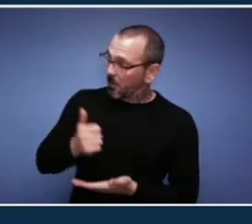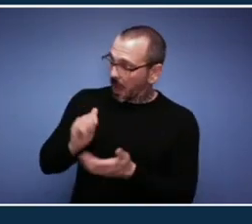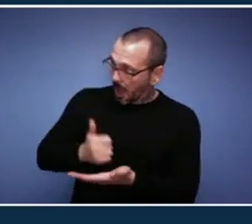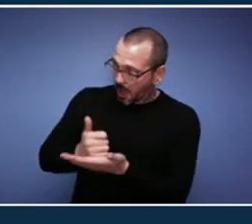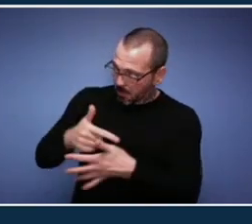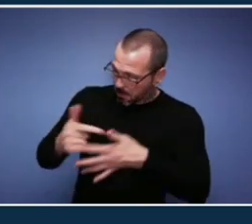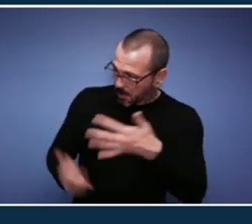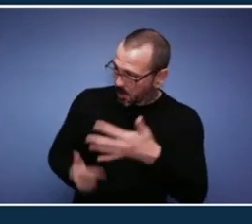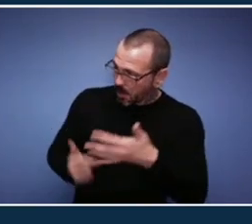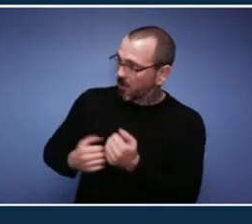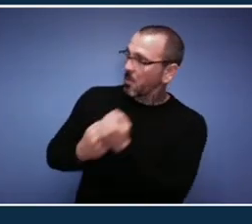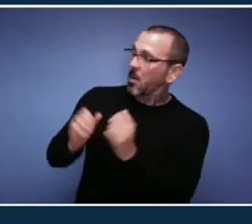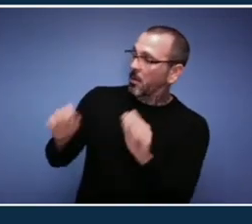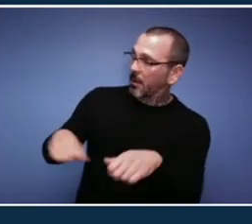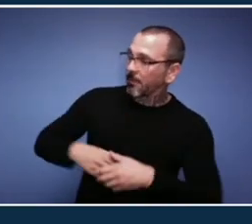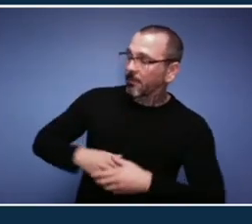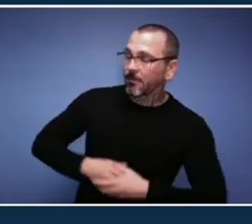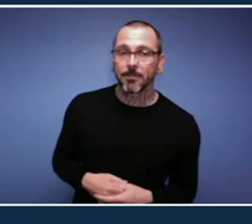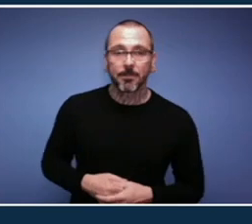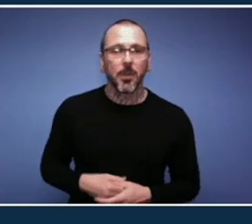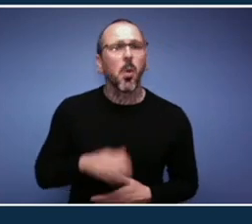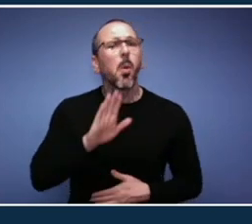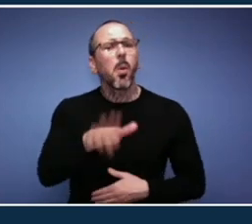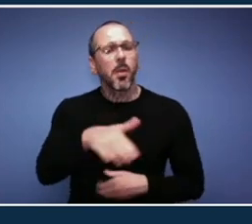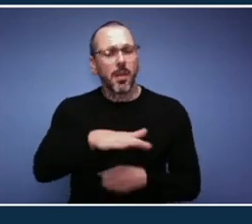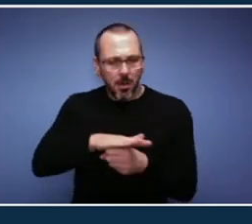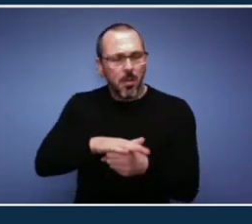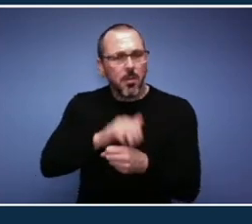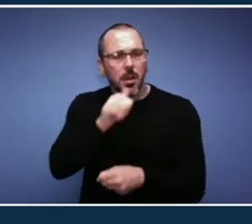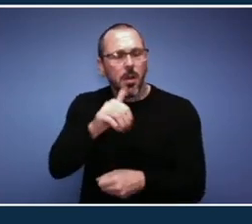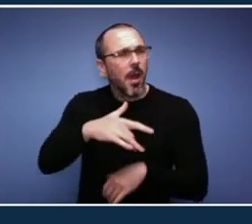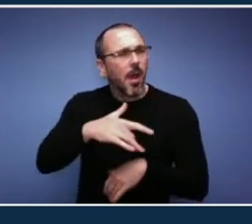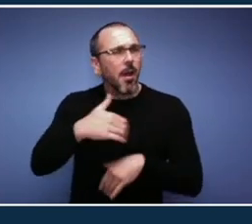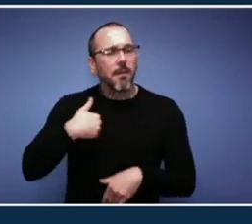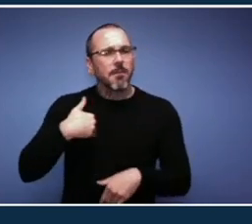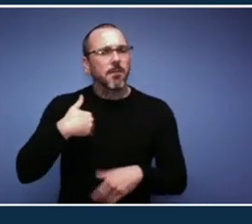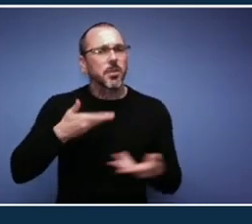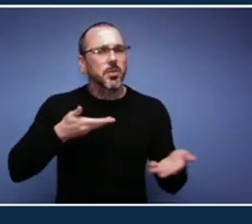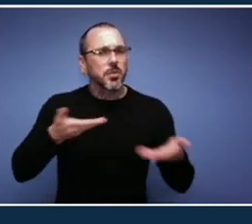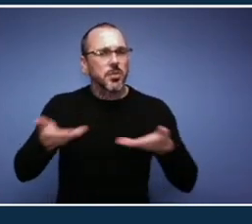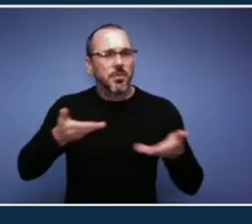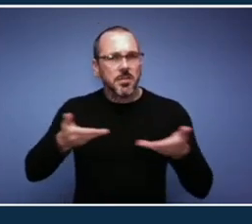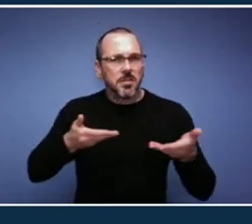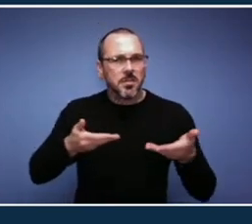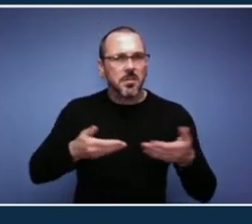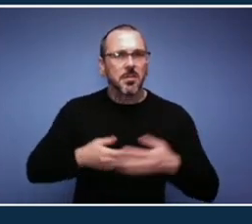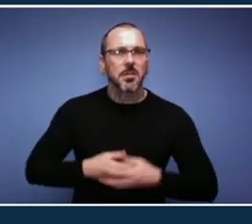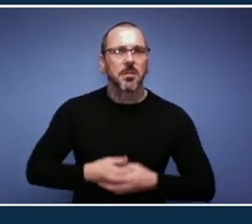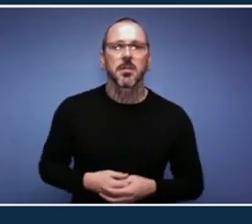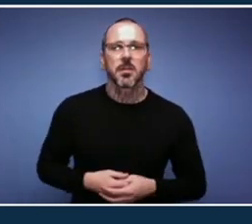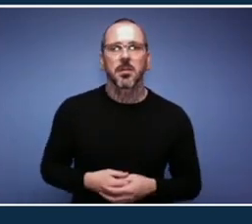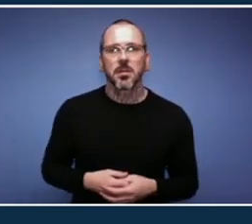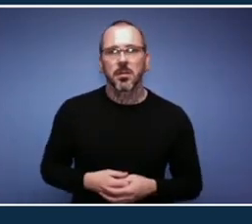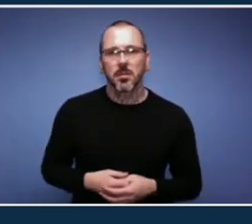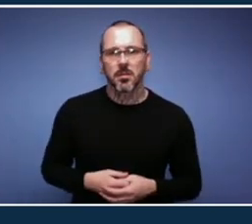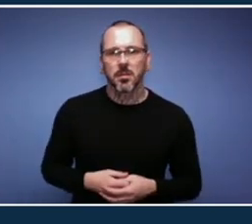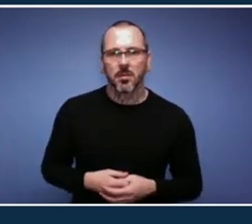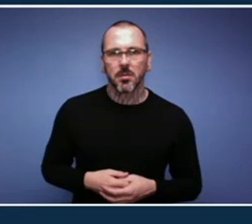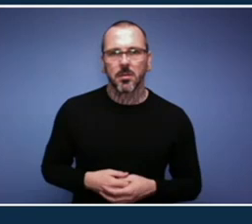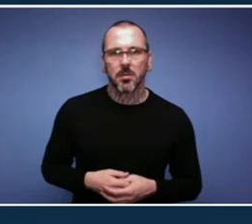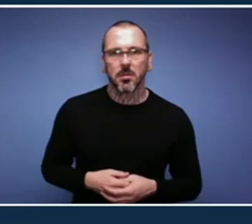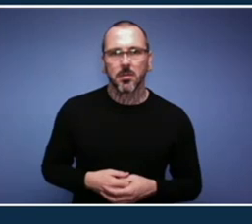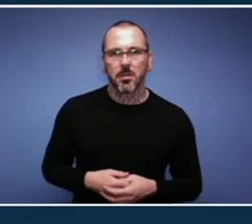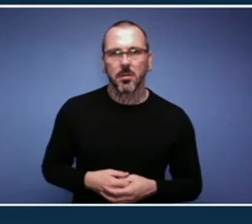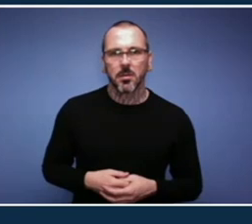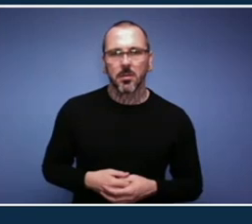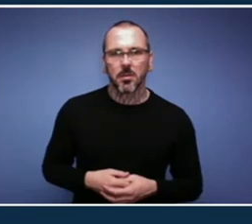it's like, oh, we don't offer it in that area. Like, it used to be, we don't offer services in that county that you happen